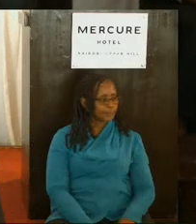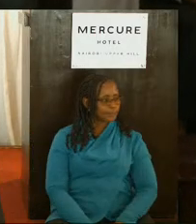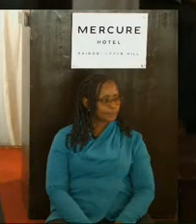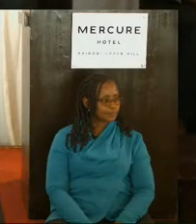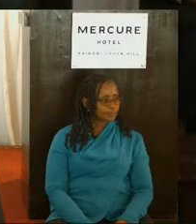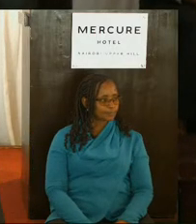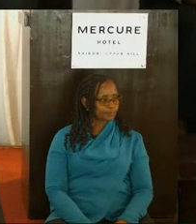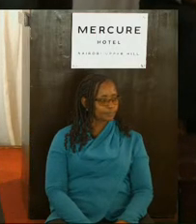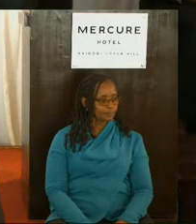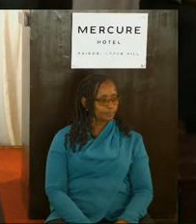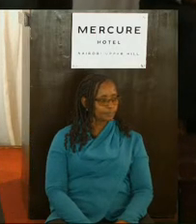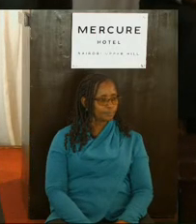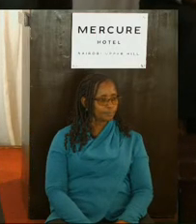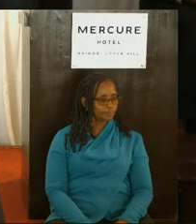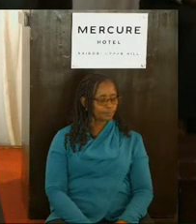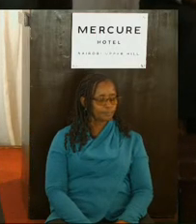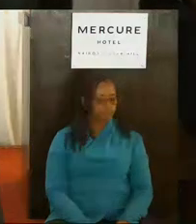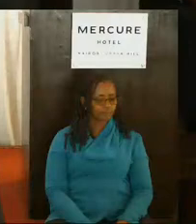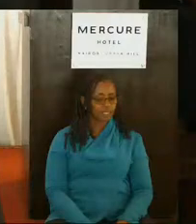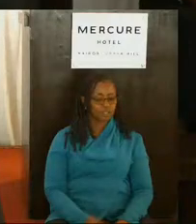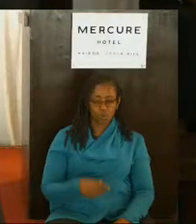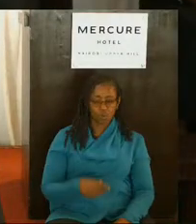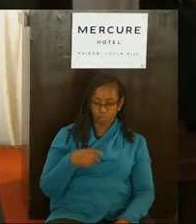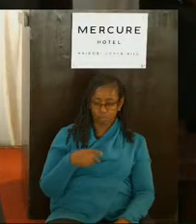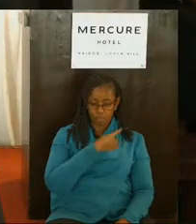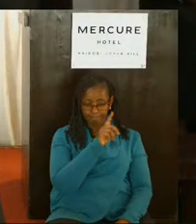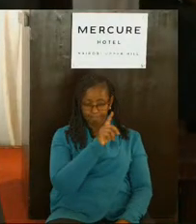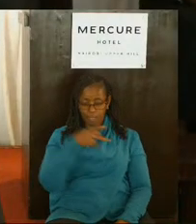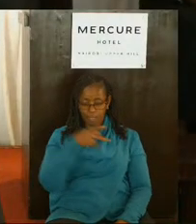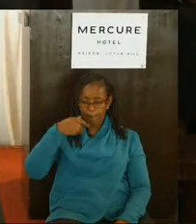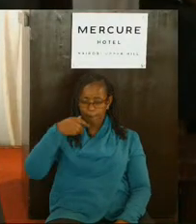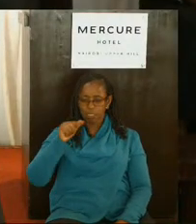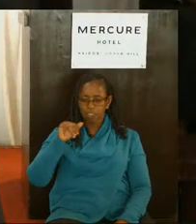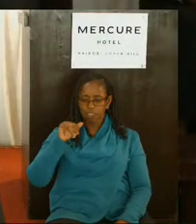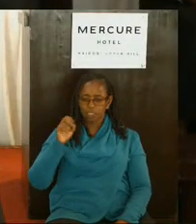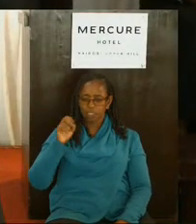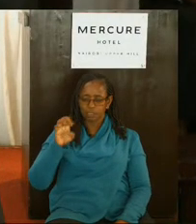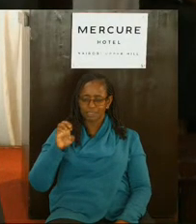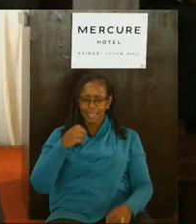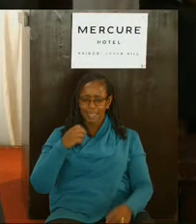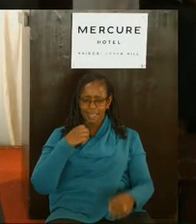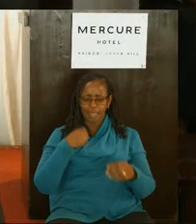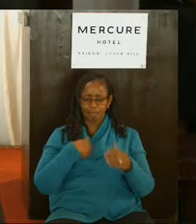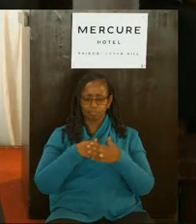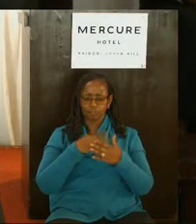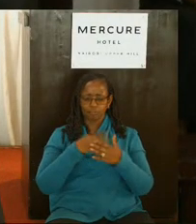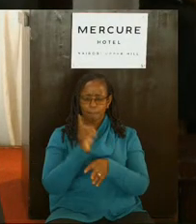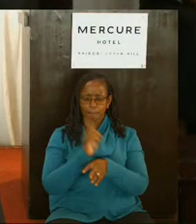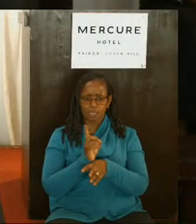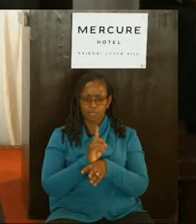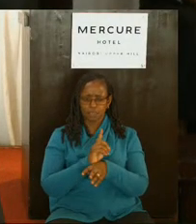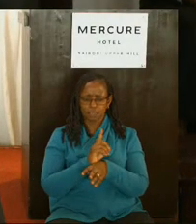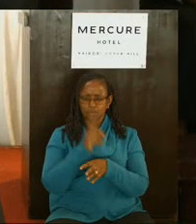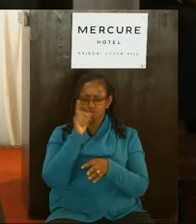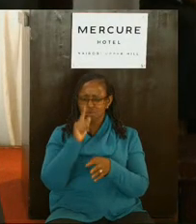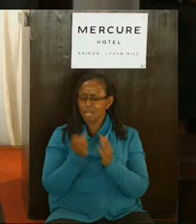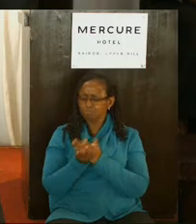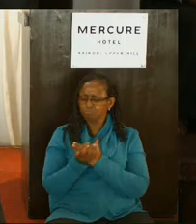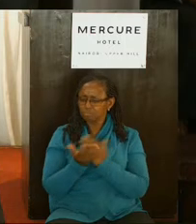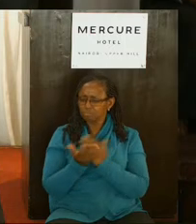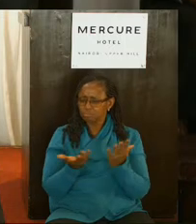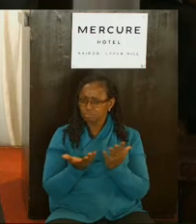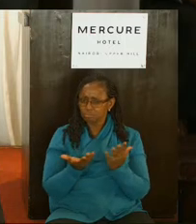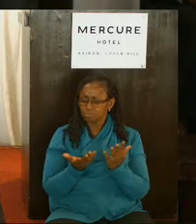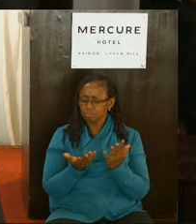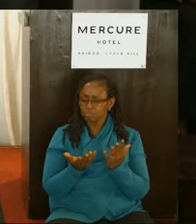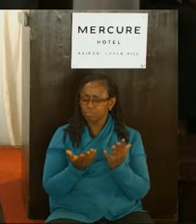discussion but patients maybe in in four minutes if you could just tell us reflect on what